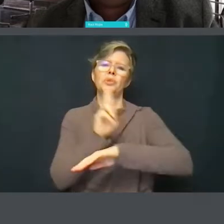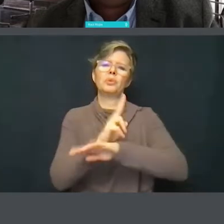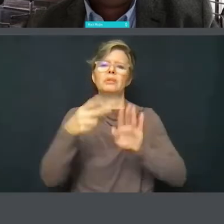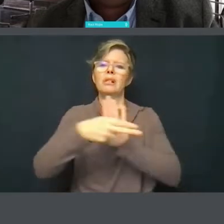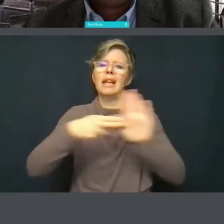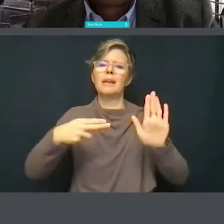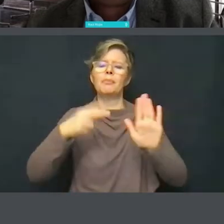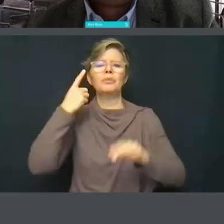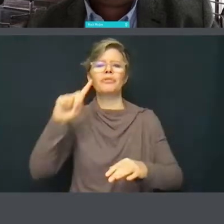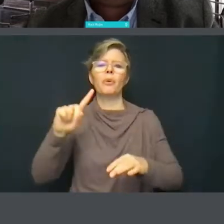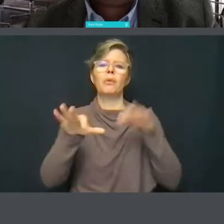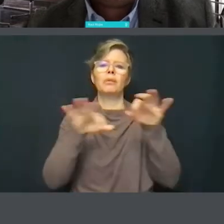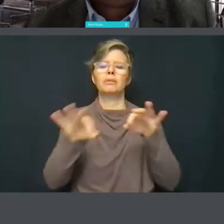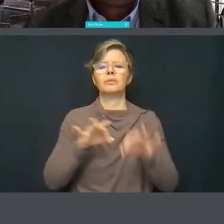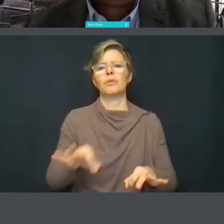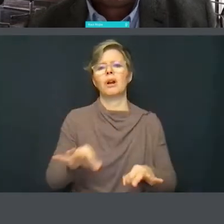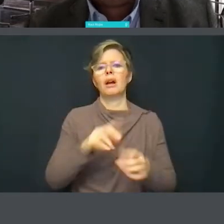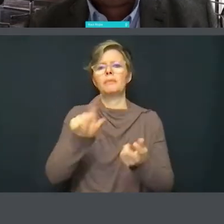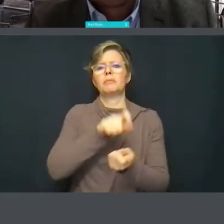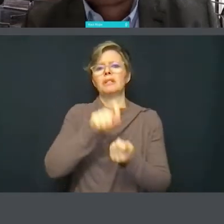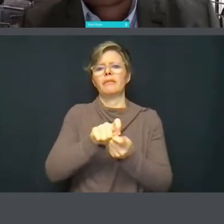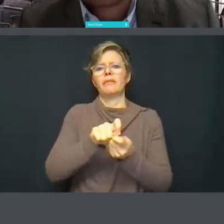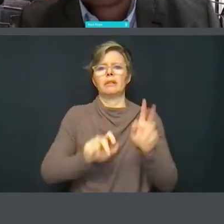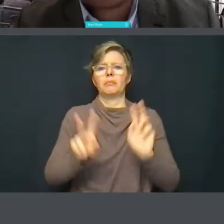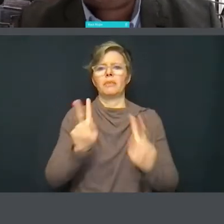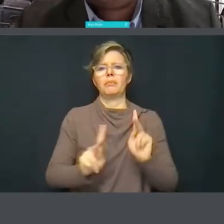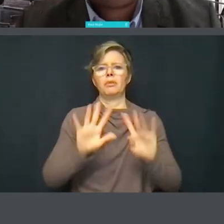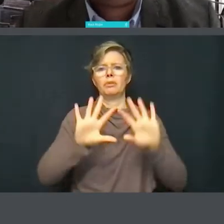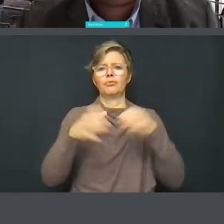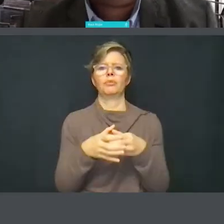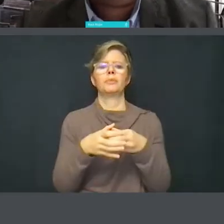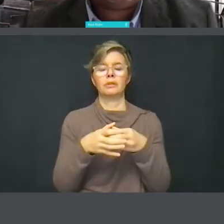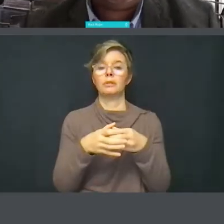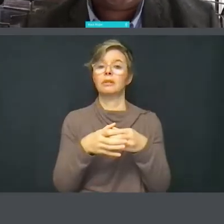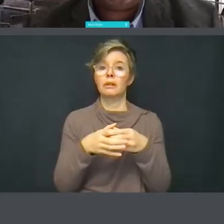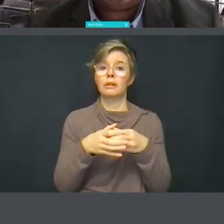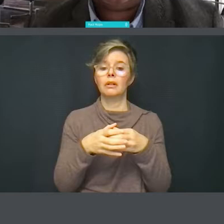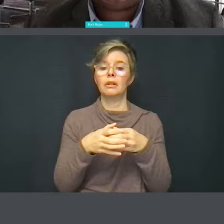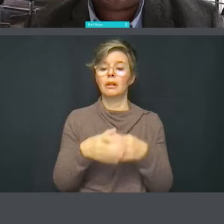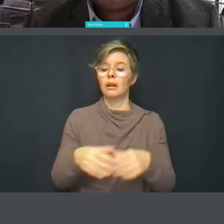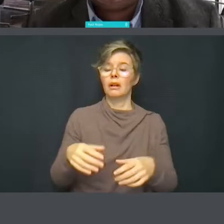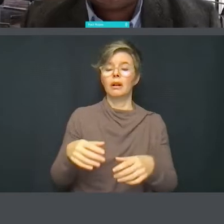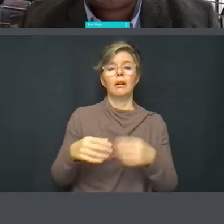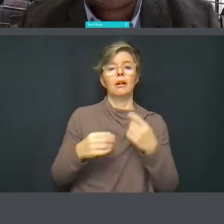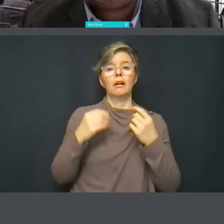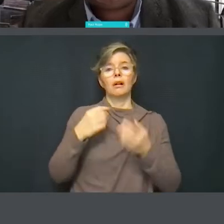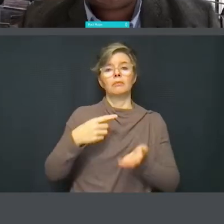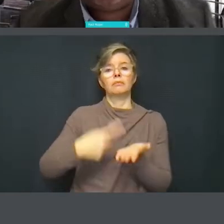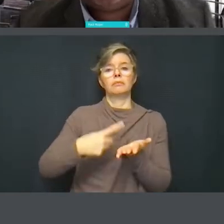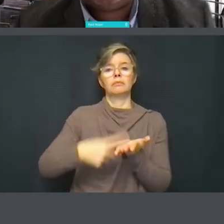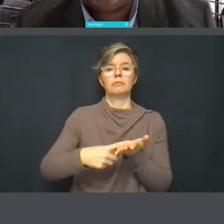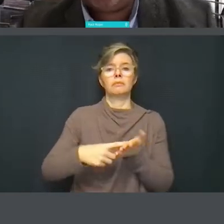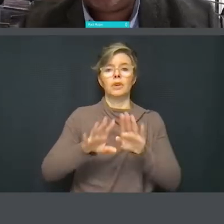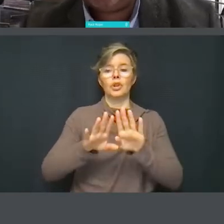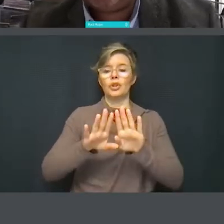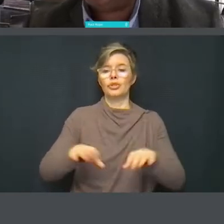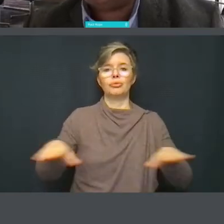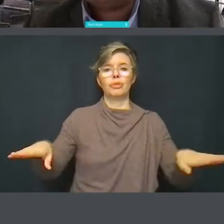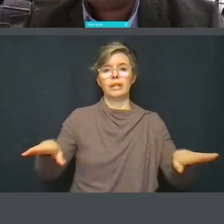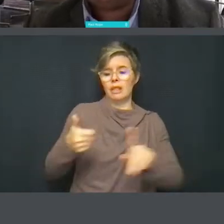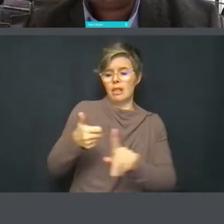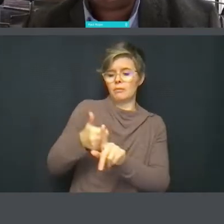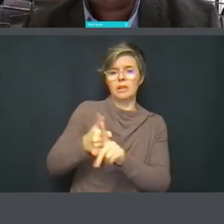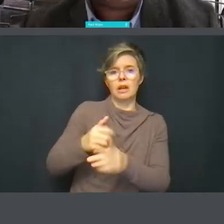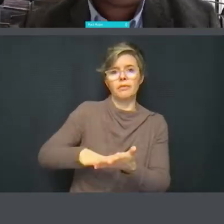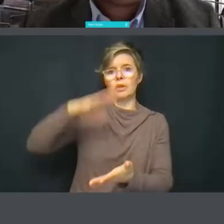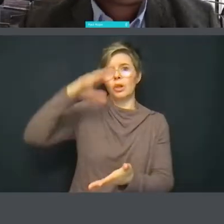sets. So when we talk about children who speak two languages or learn two languages, sometimes we call them bilingual, sometimes we